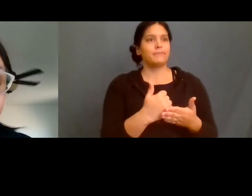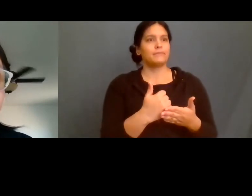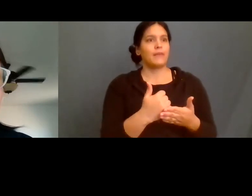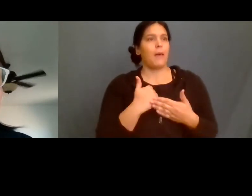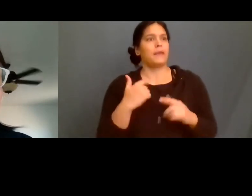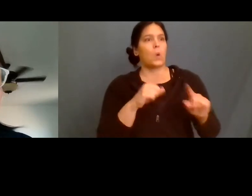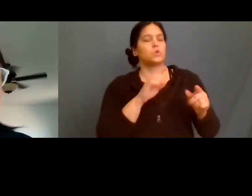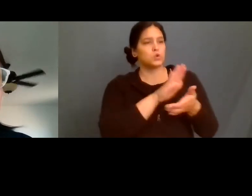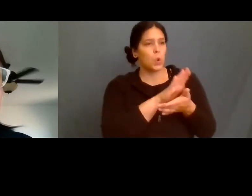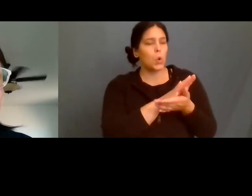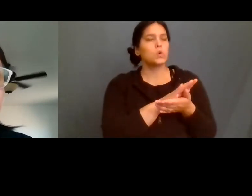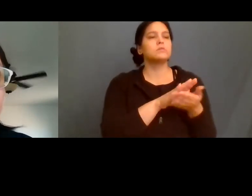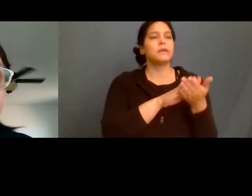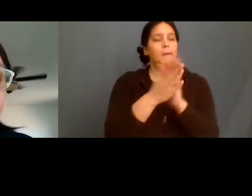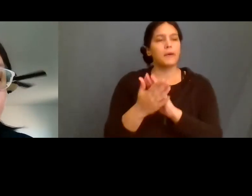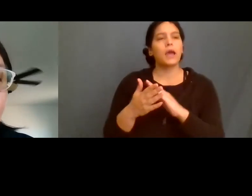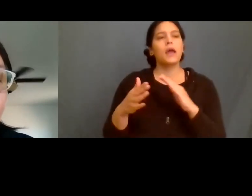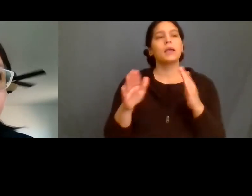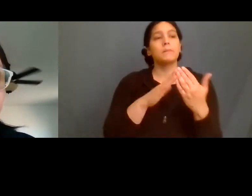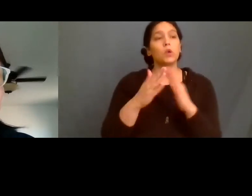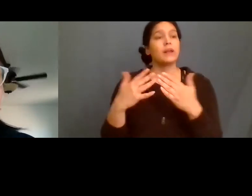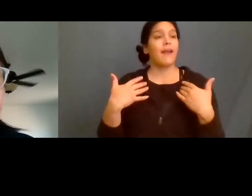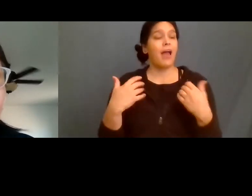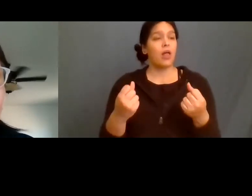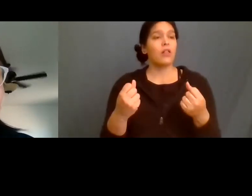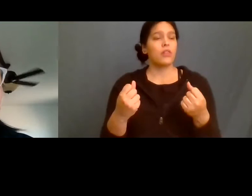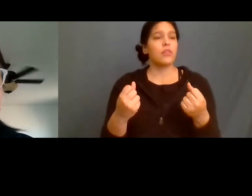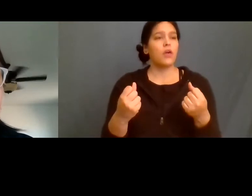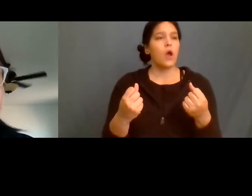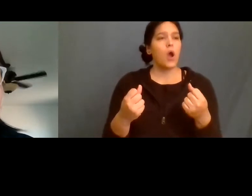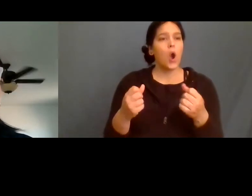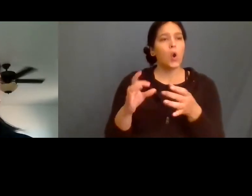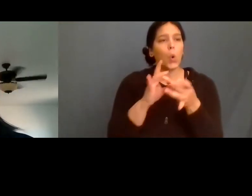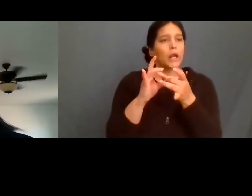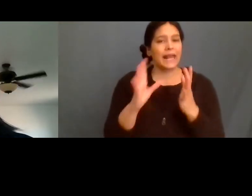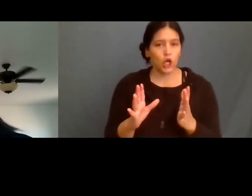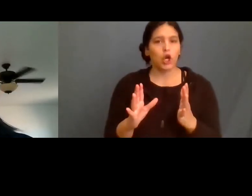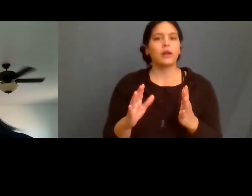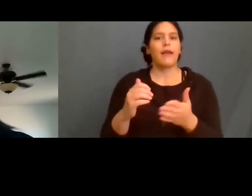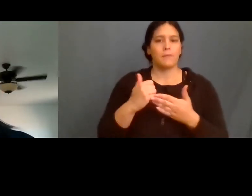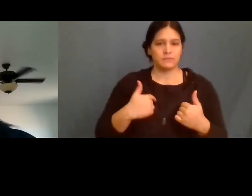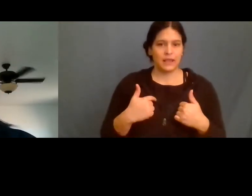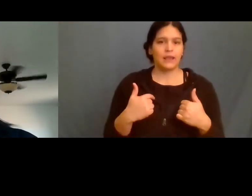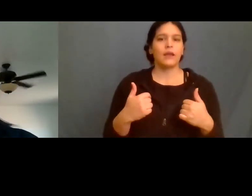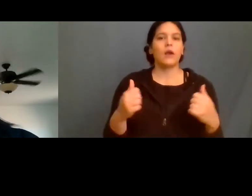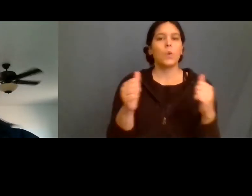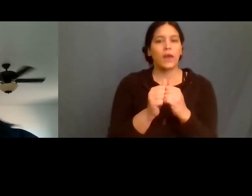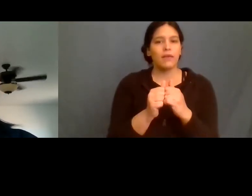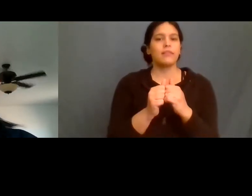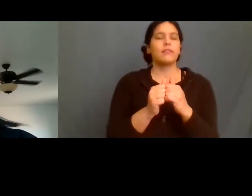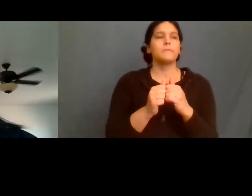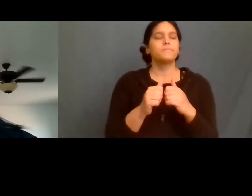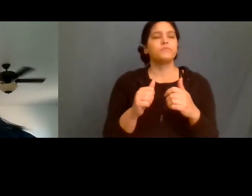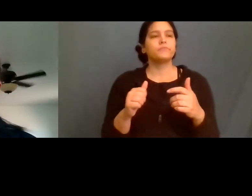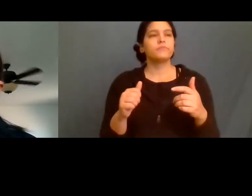coordinator, which allows me to do dental oral health education and also work chair site if need be.